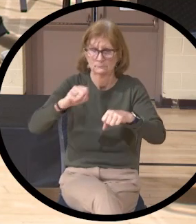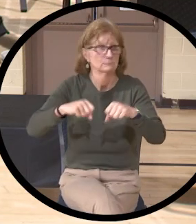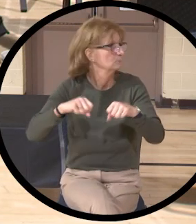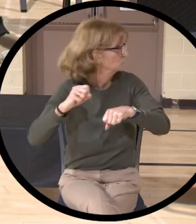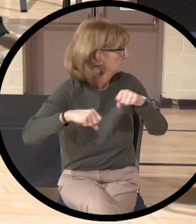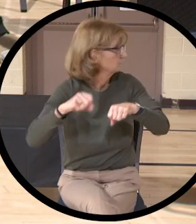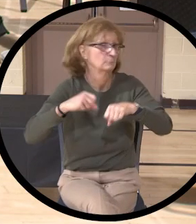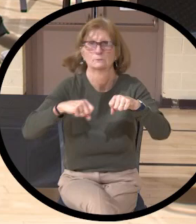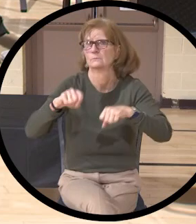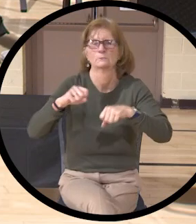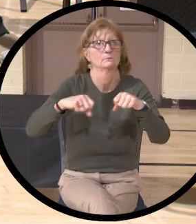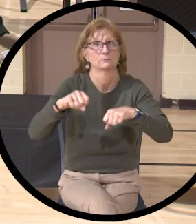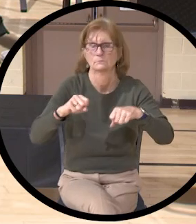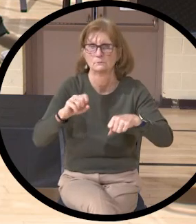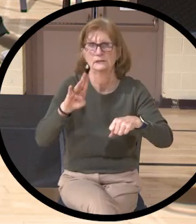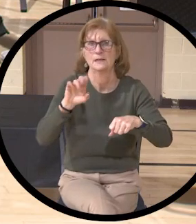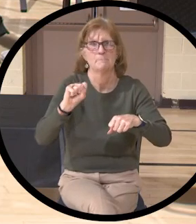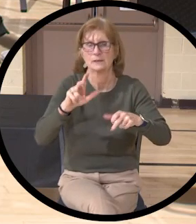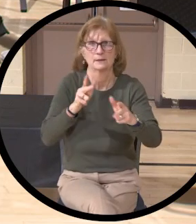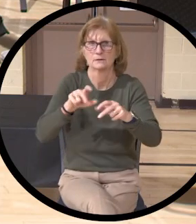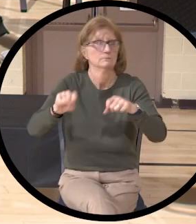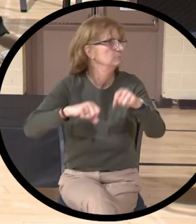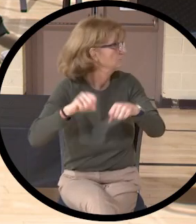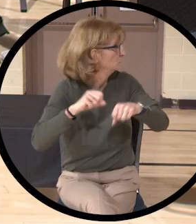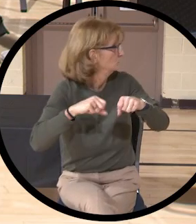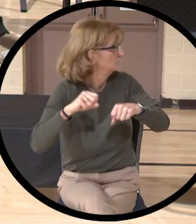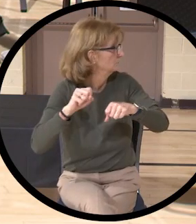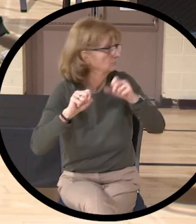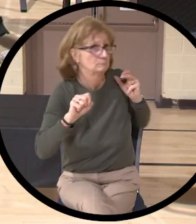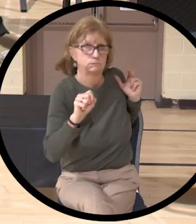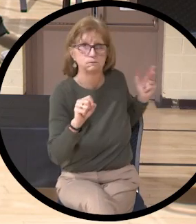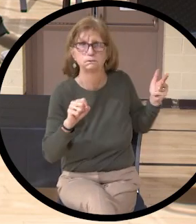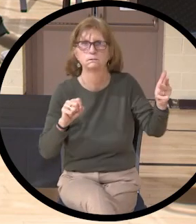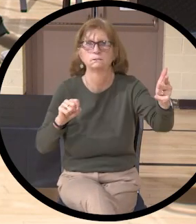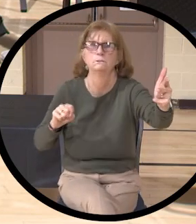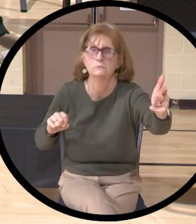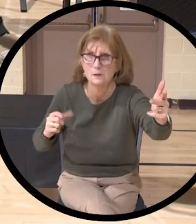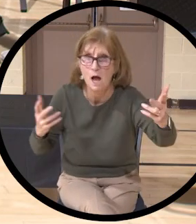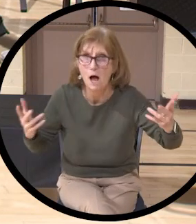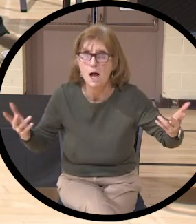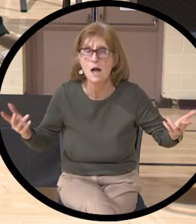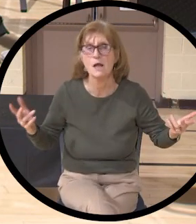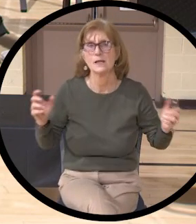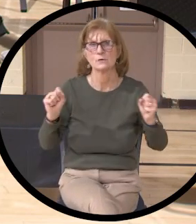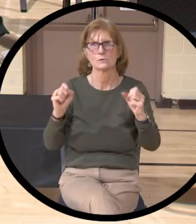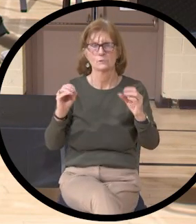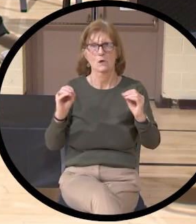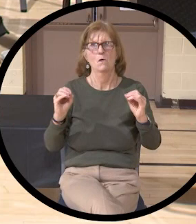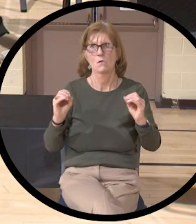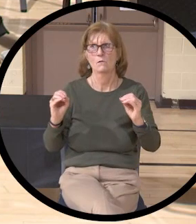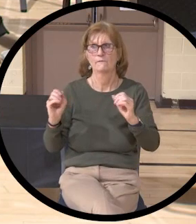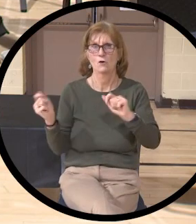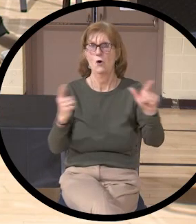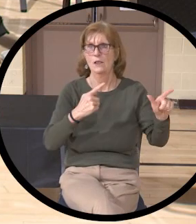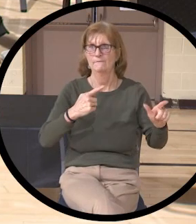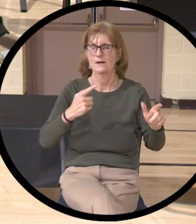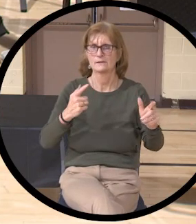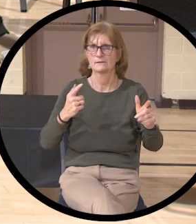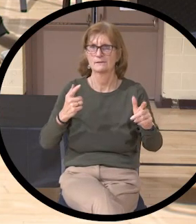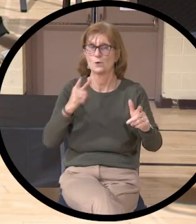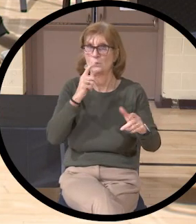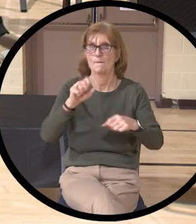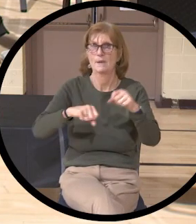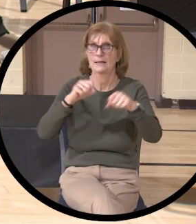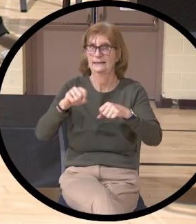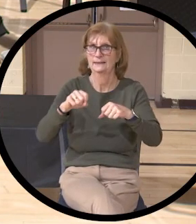to some construction. So I'm very eager to see this improvement for everyone who lives on Stanton and has to bike on it,